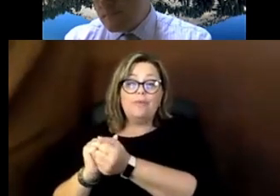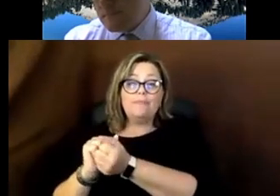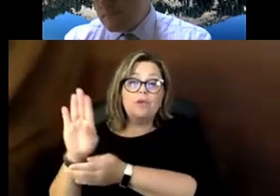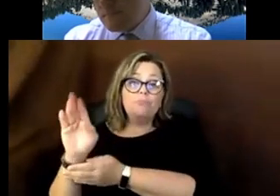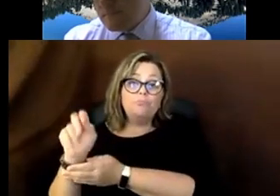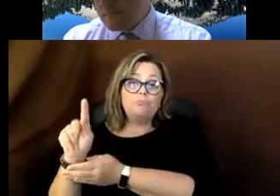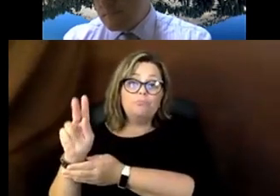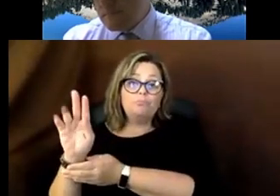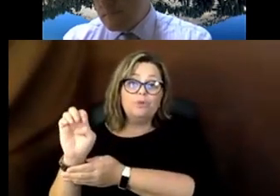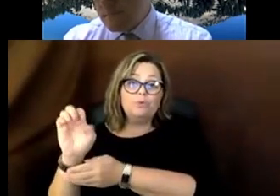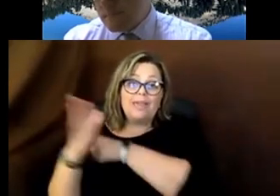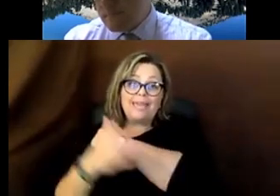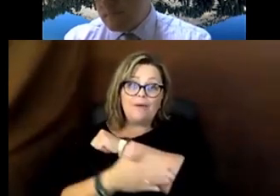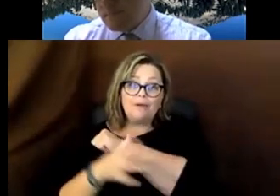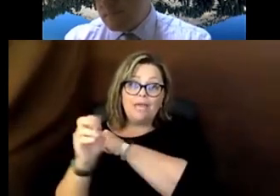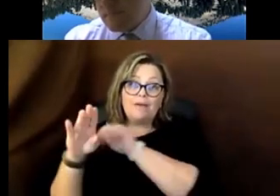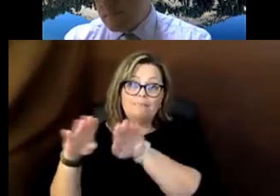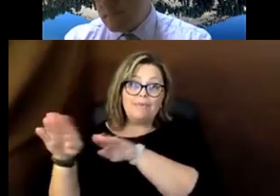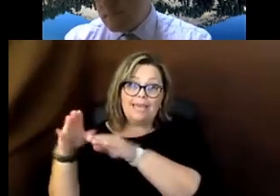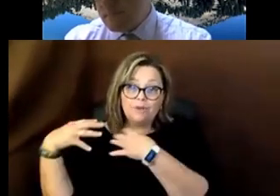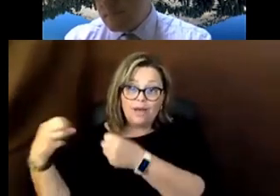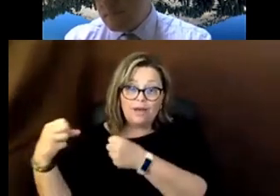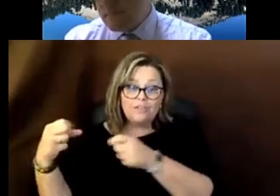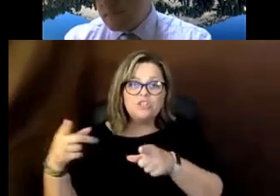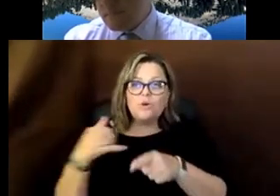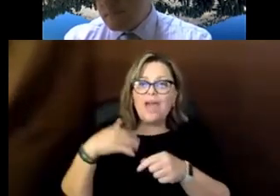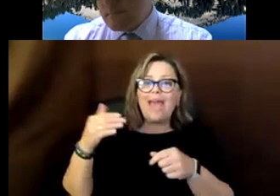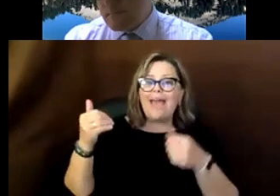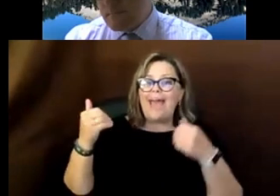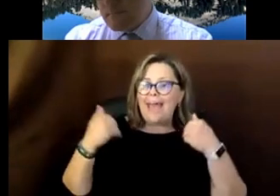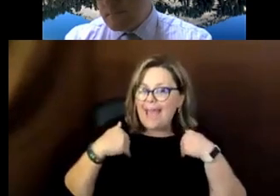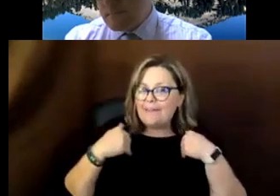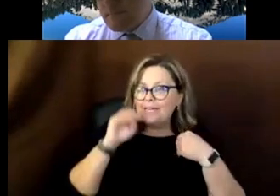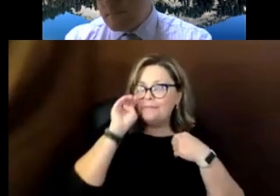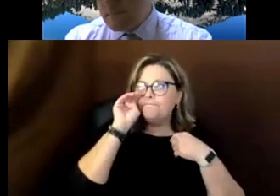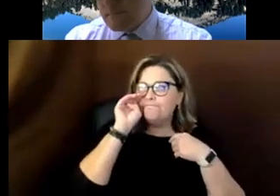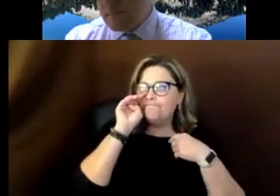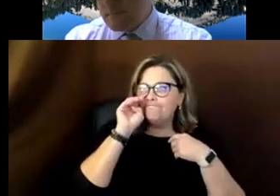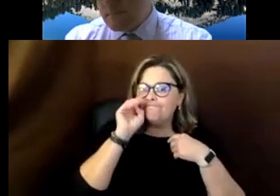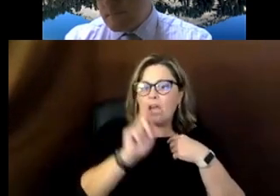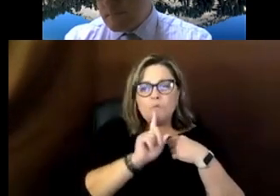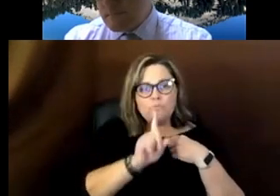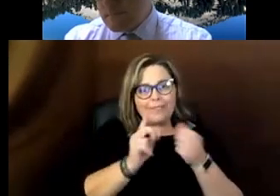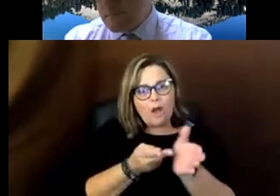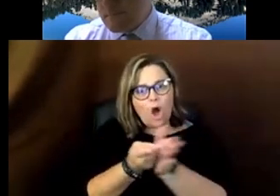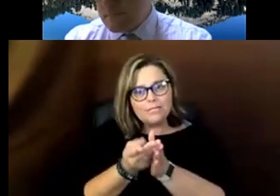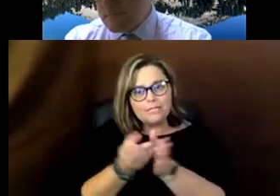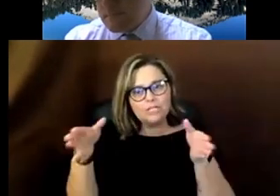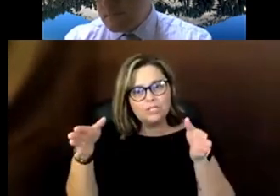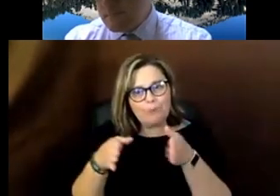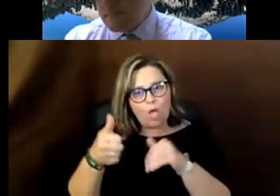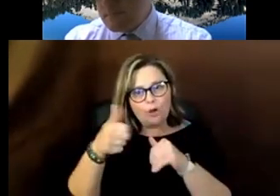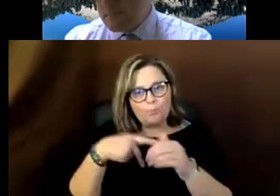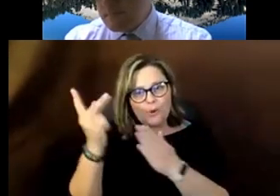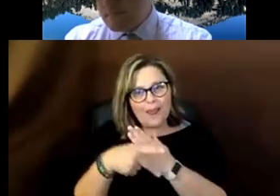that having these kind of smaller programs is what's going to really make it manageable. It's